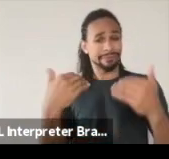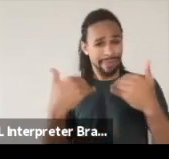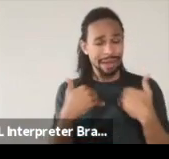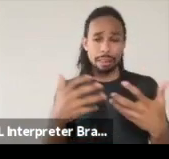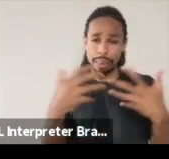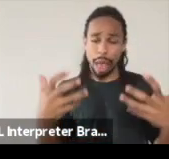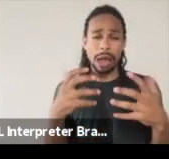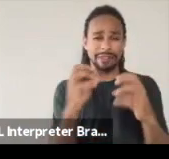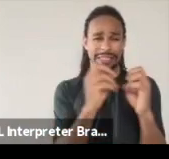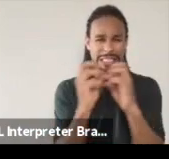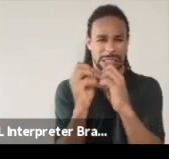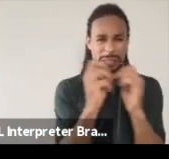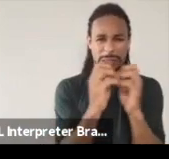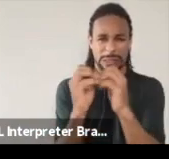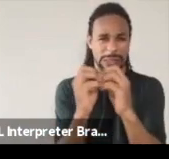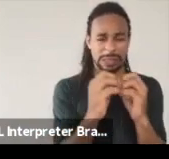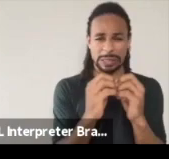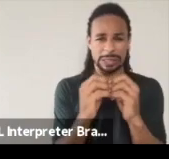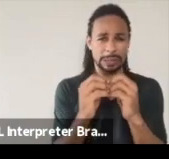of being a survivor